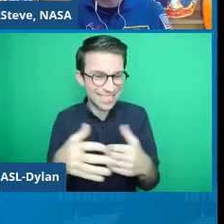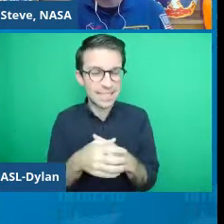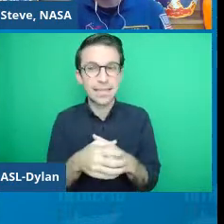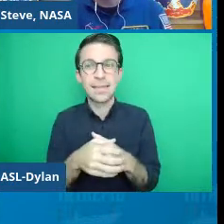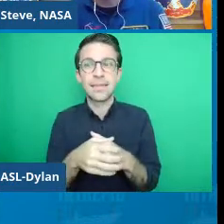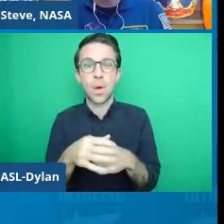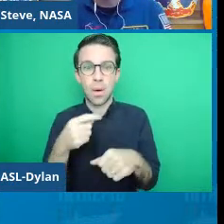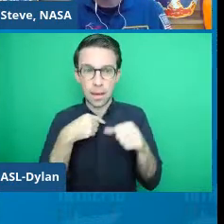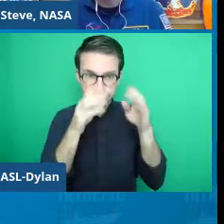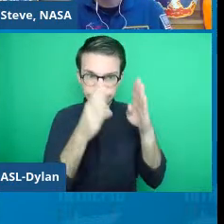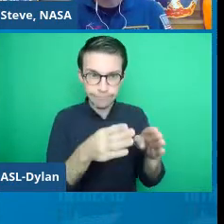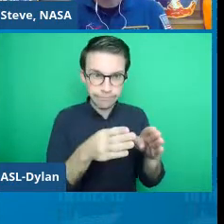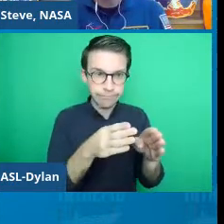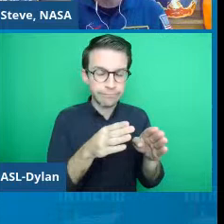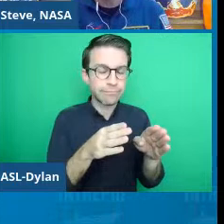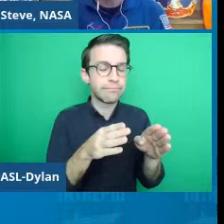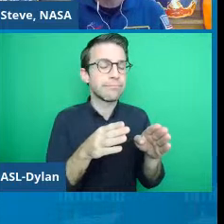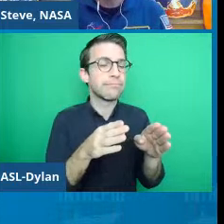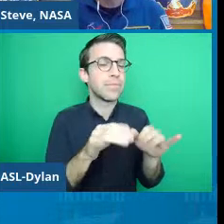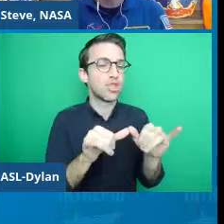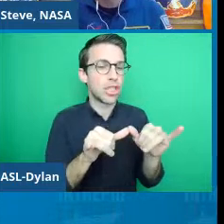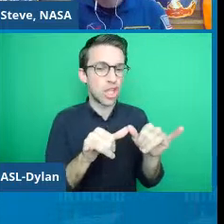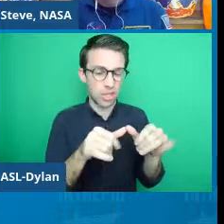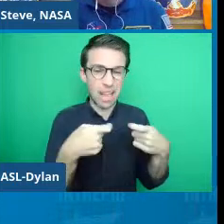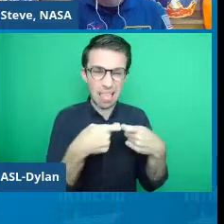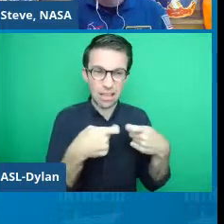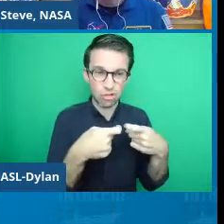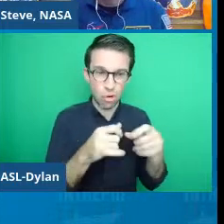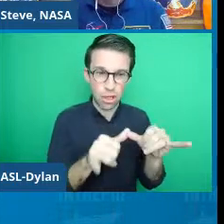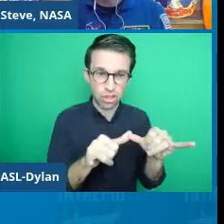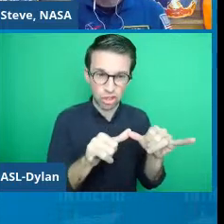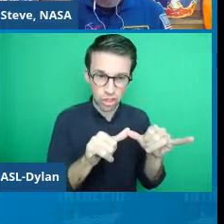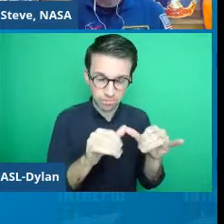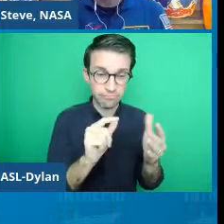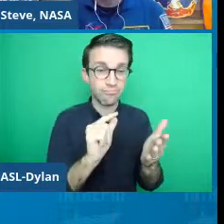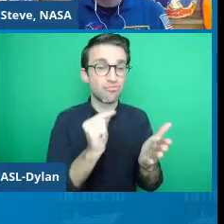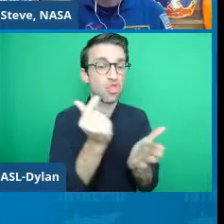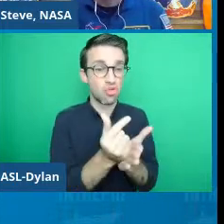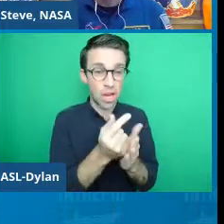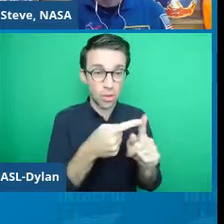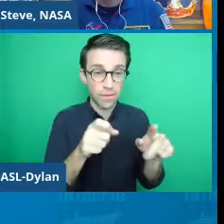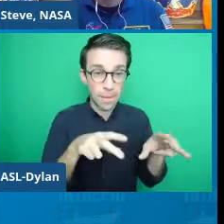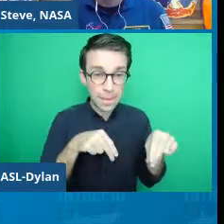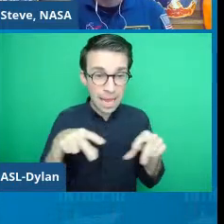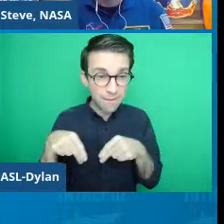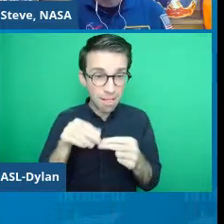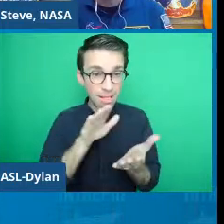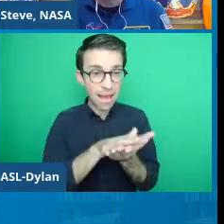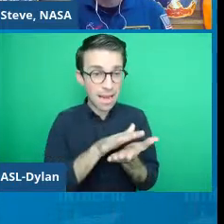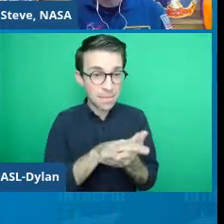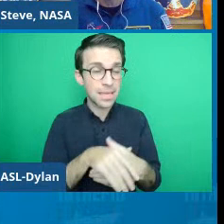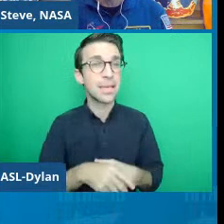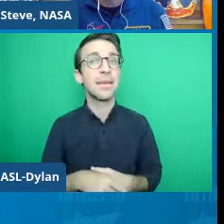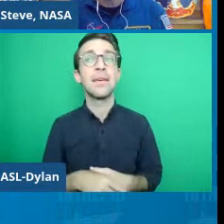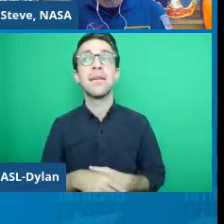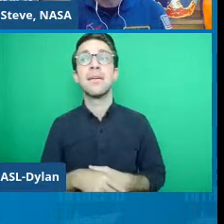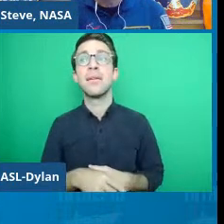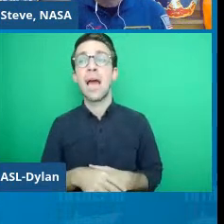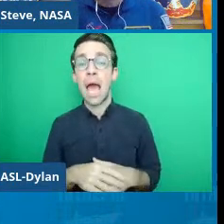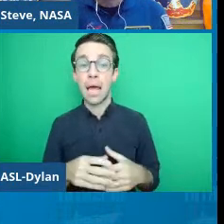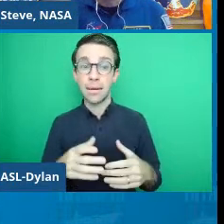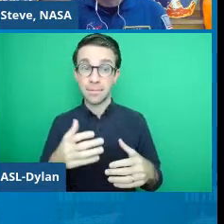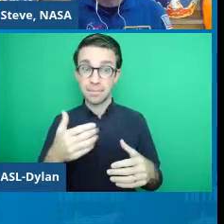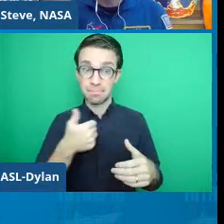engineering. I graduated an electrical engineering degree from the Naval Academy. And that experience and spending some time on